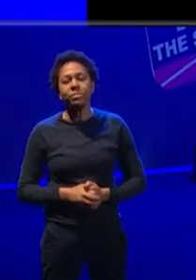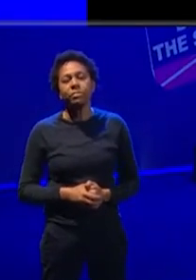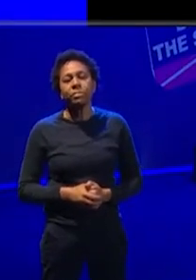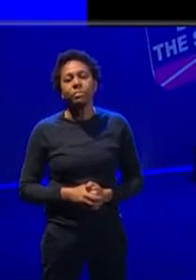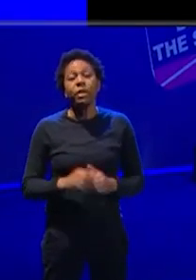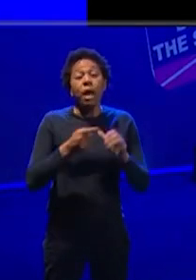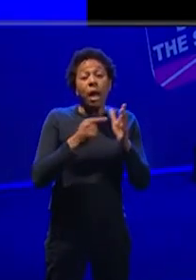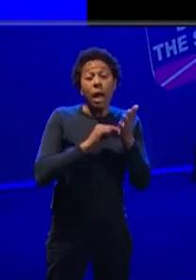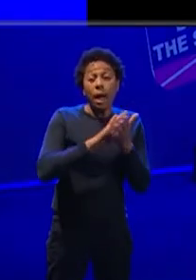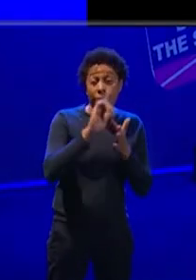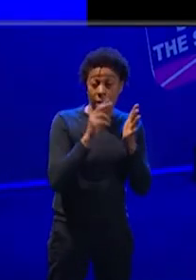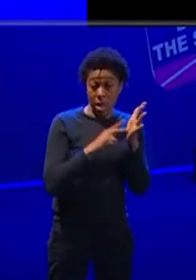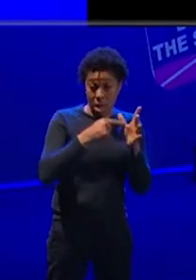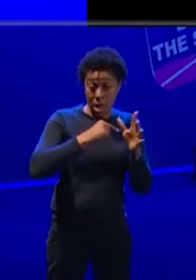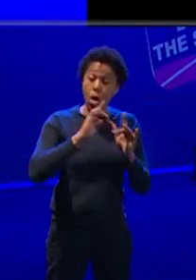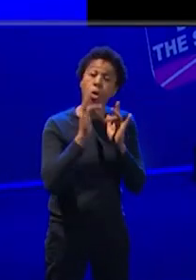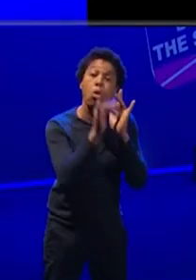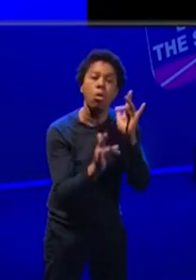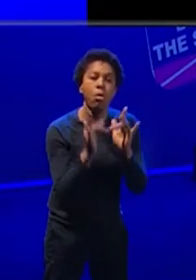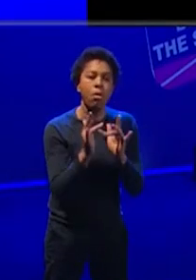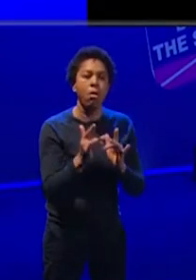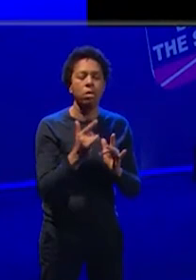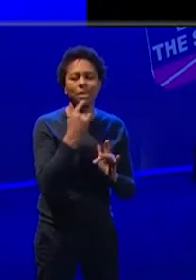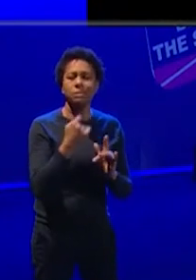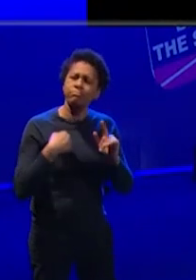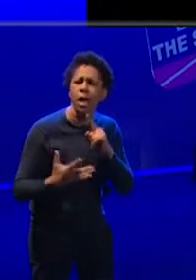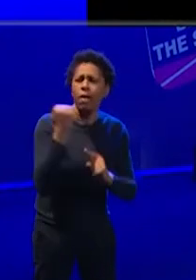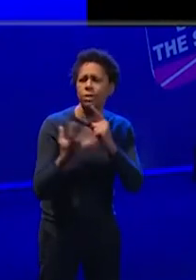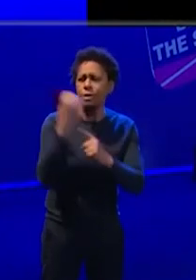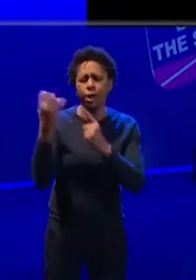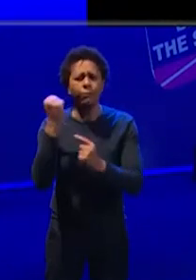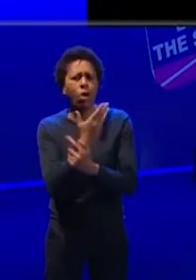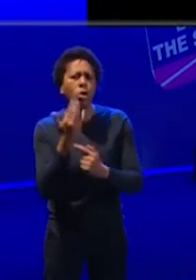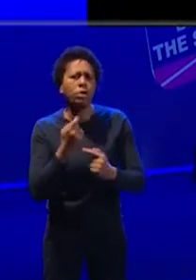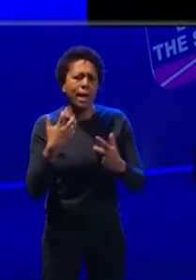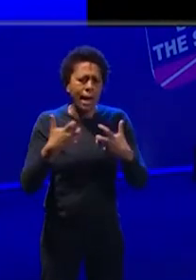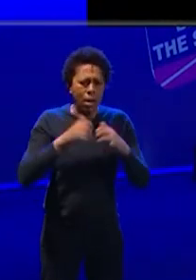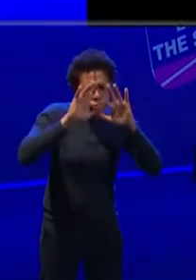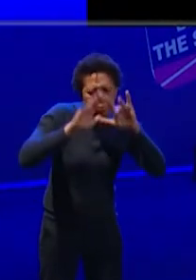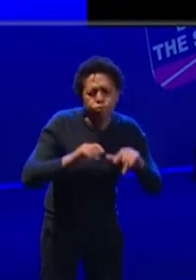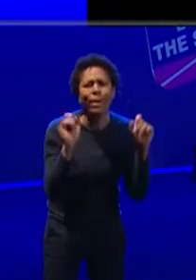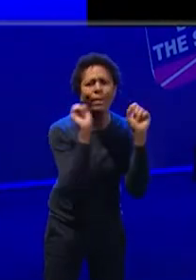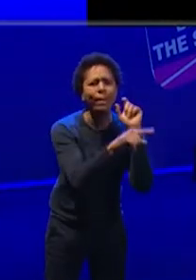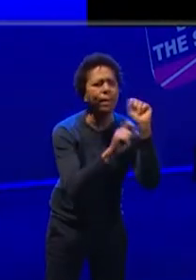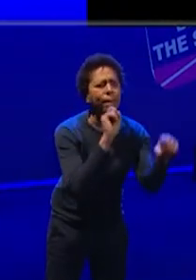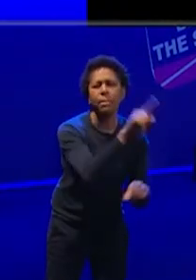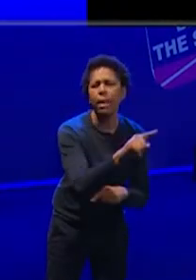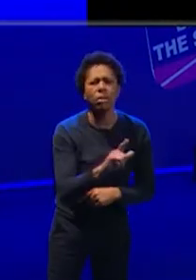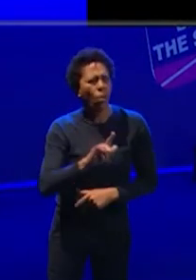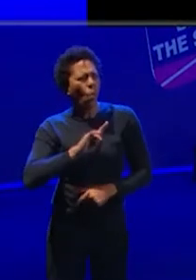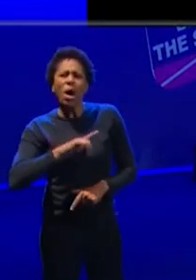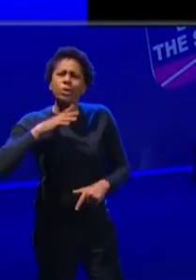Athena also says, I've achieved a lot by writing emails and asking questions. What will it take for you to change? Why hasn't it happened